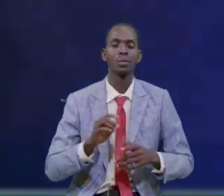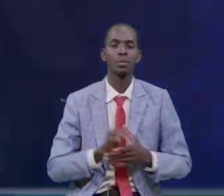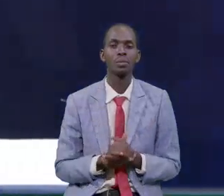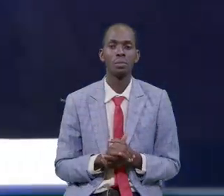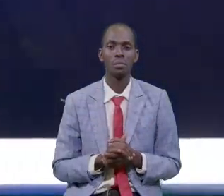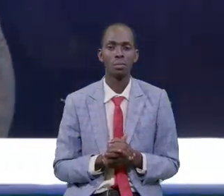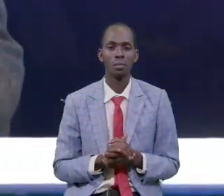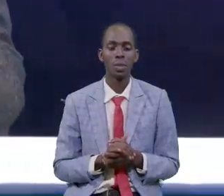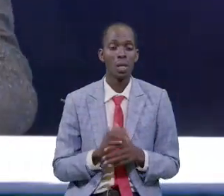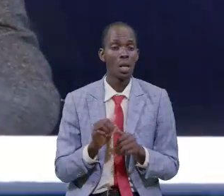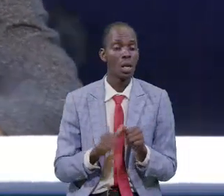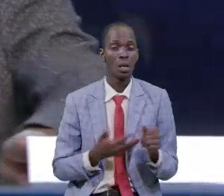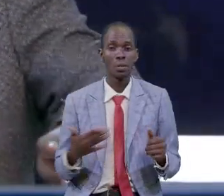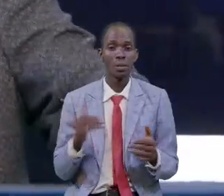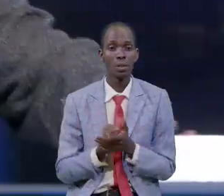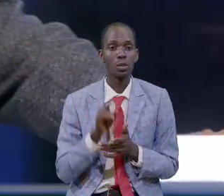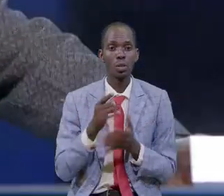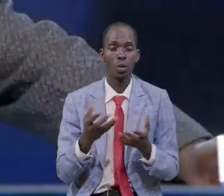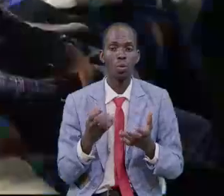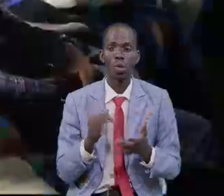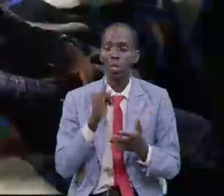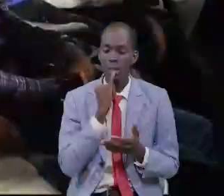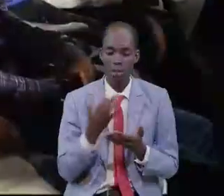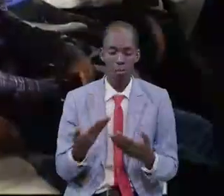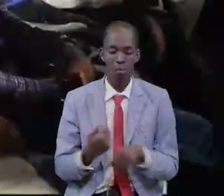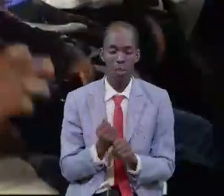Everything you desire is available for you tonight.